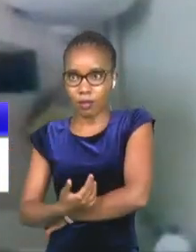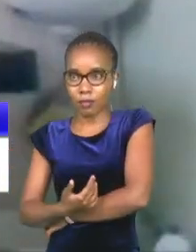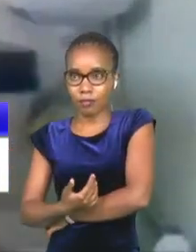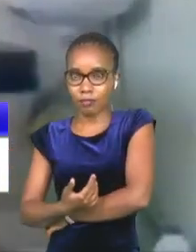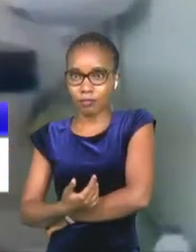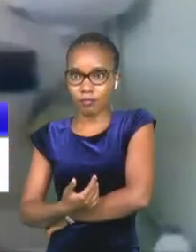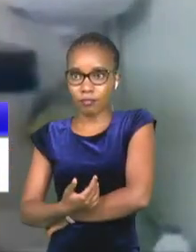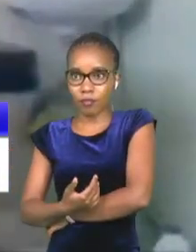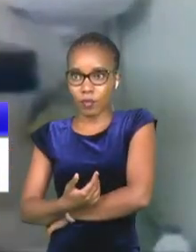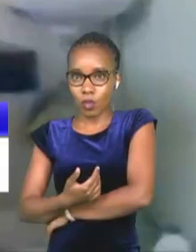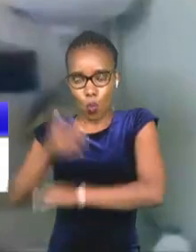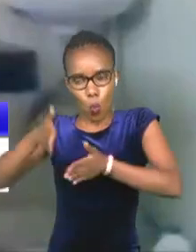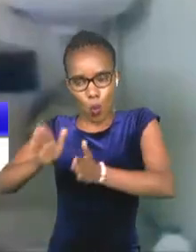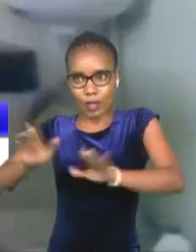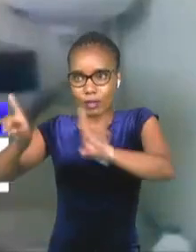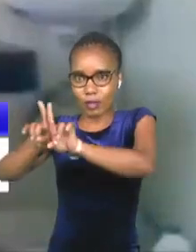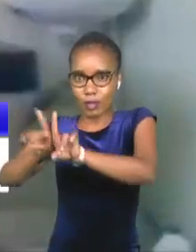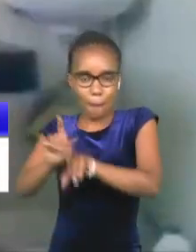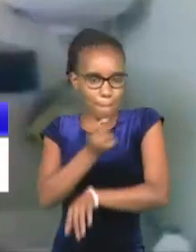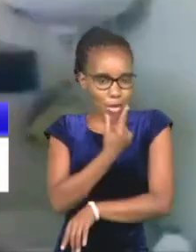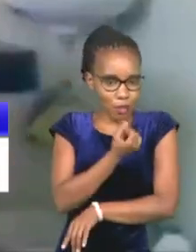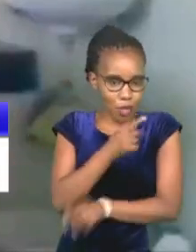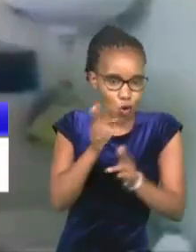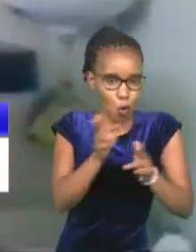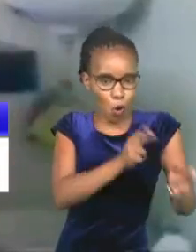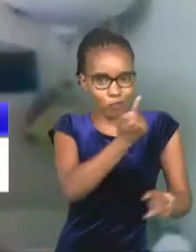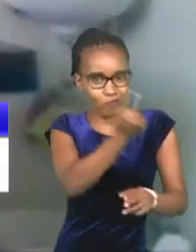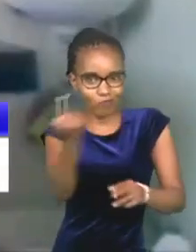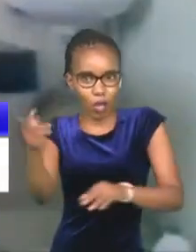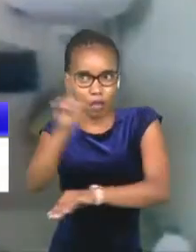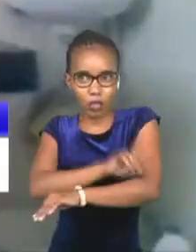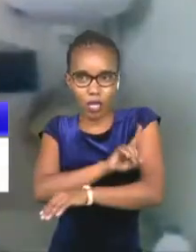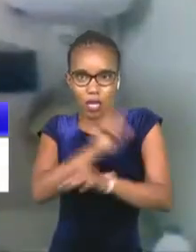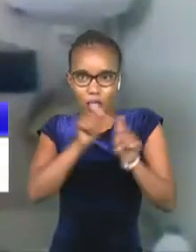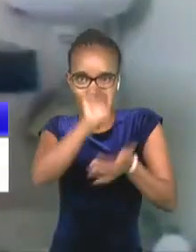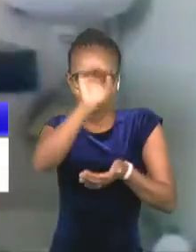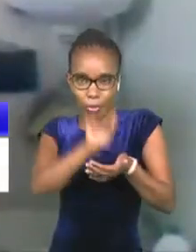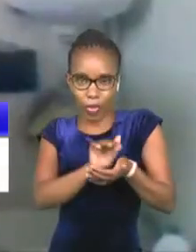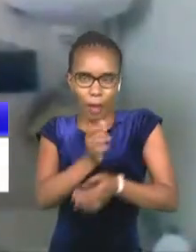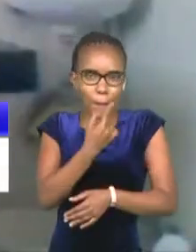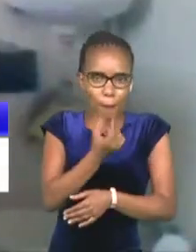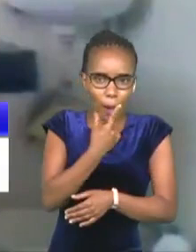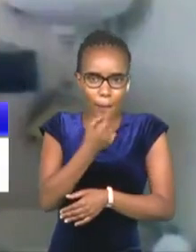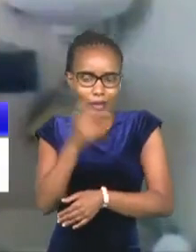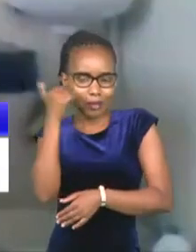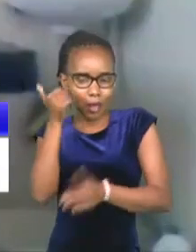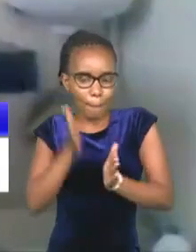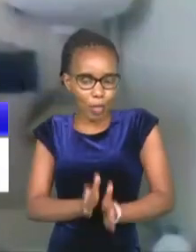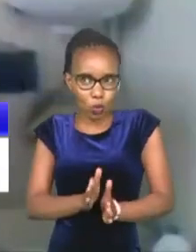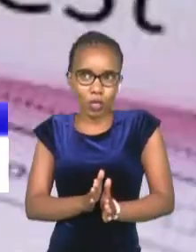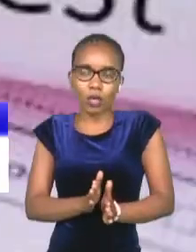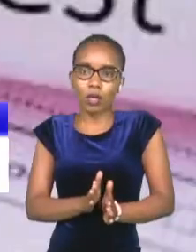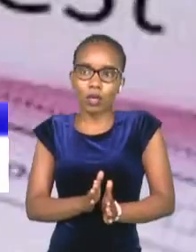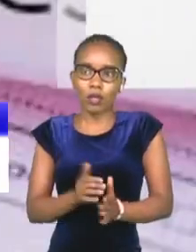works the same way as taking pills every day, and that will reduce the pill burden in our patient and it will increase